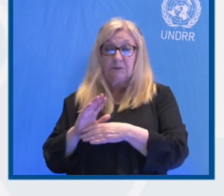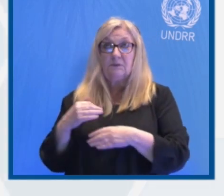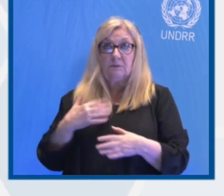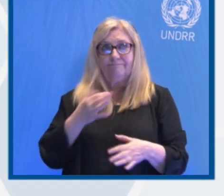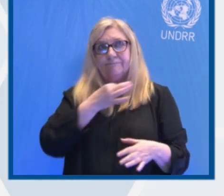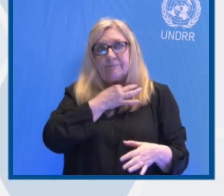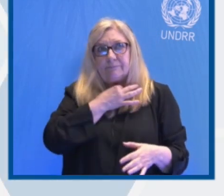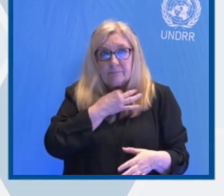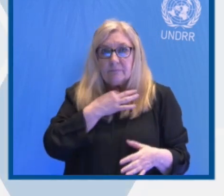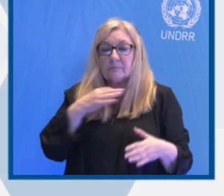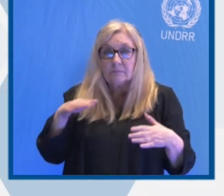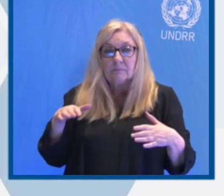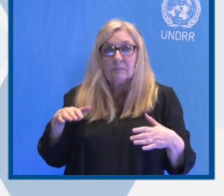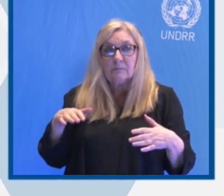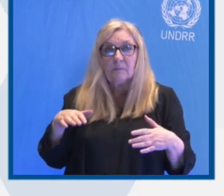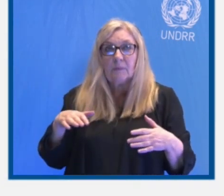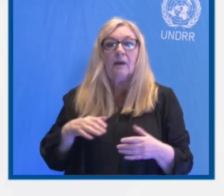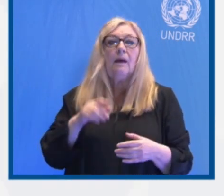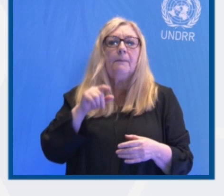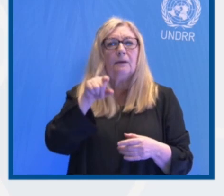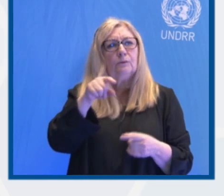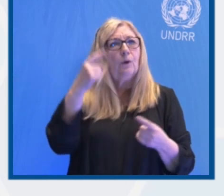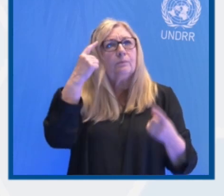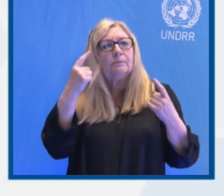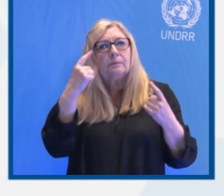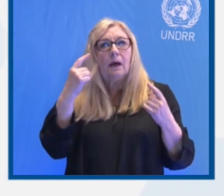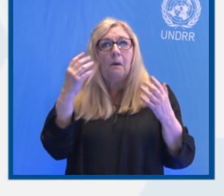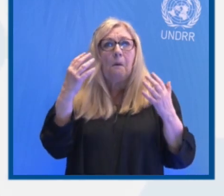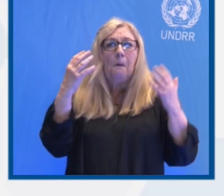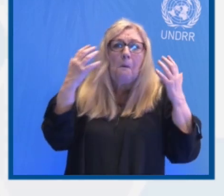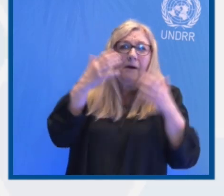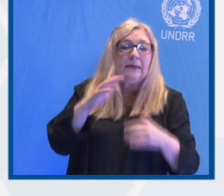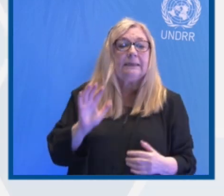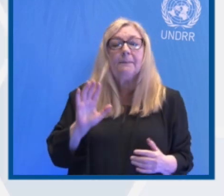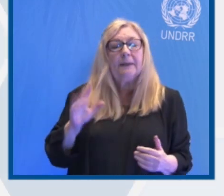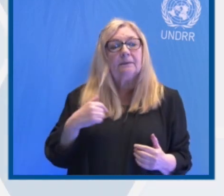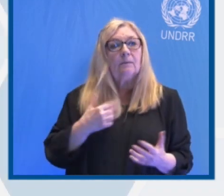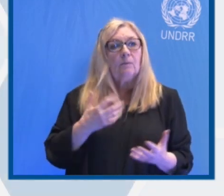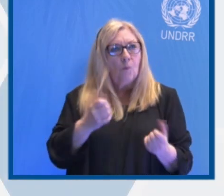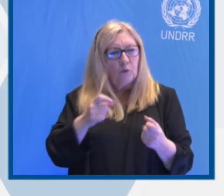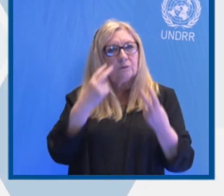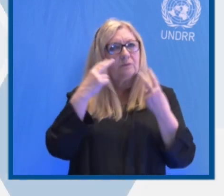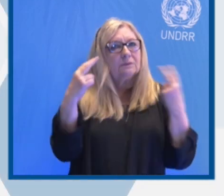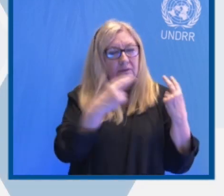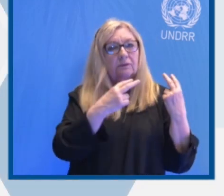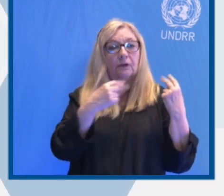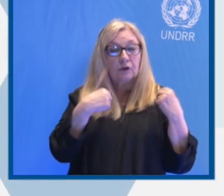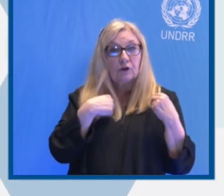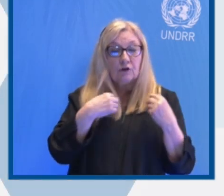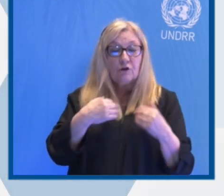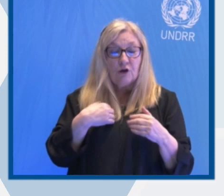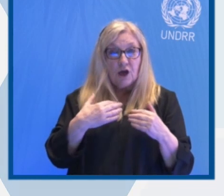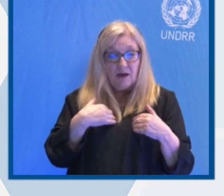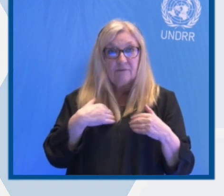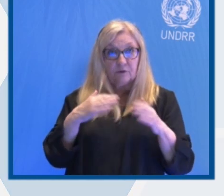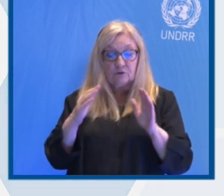And you shouldn't worry about, you know, about the industry all that much, but I think it's telling in terms of the challenges that we will all face